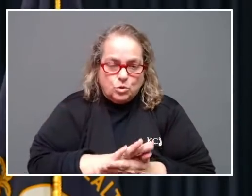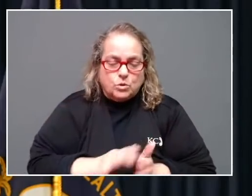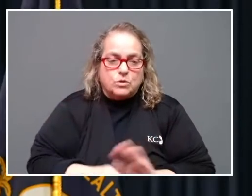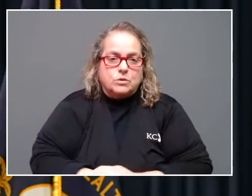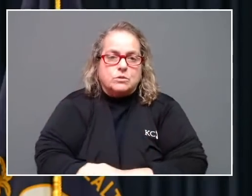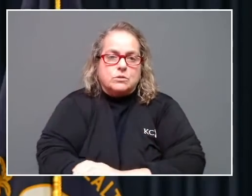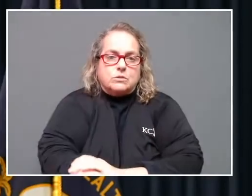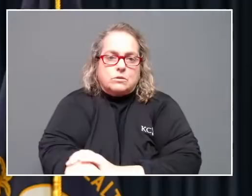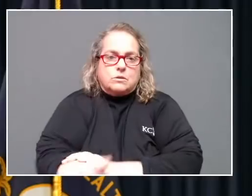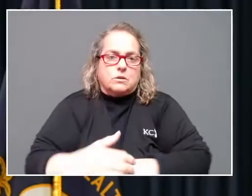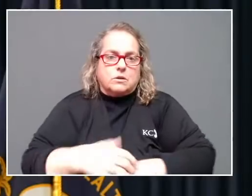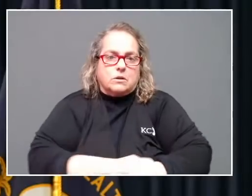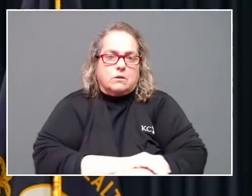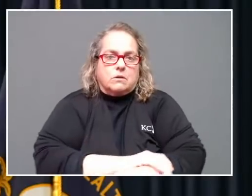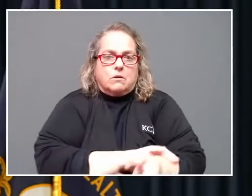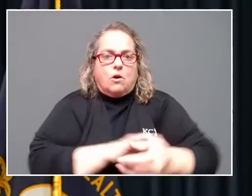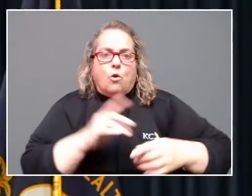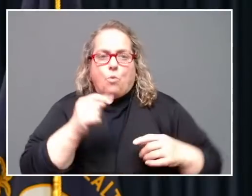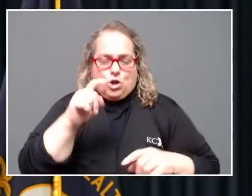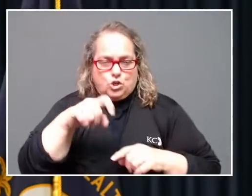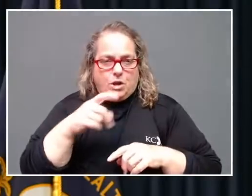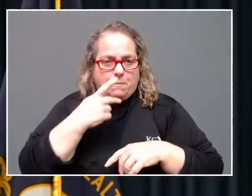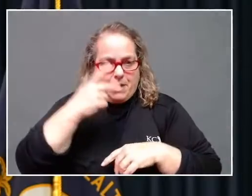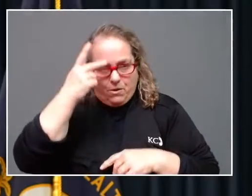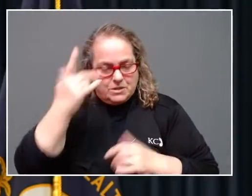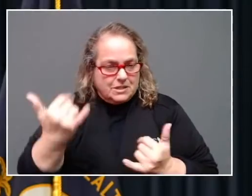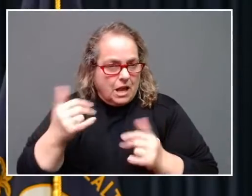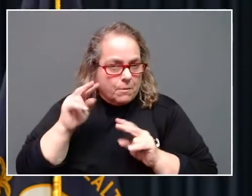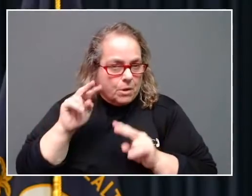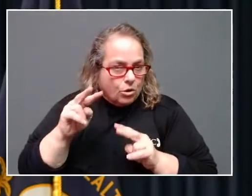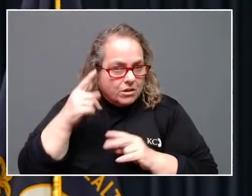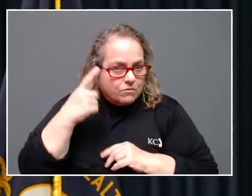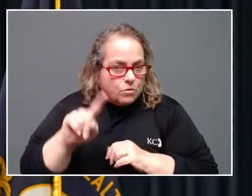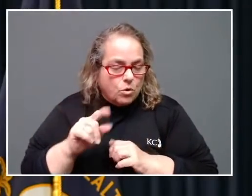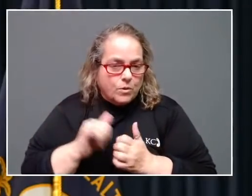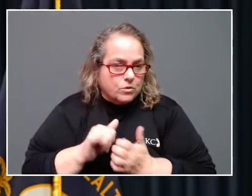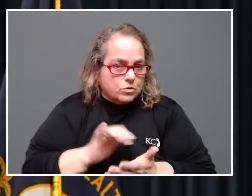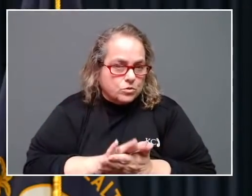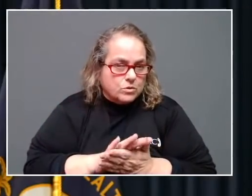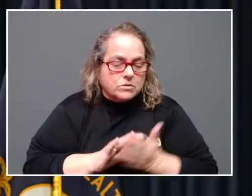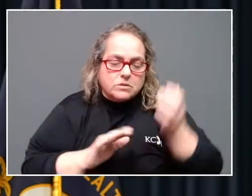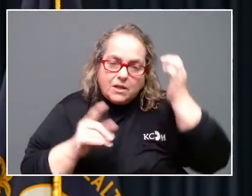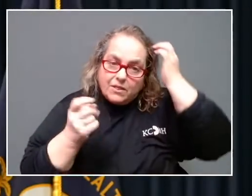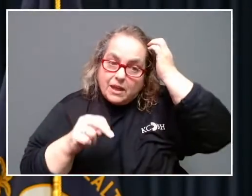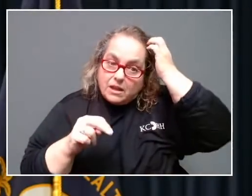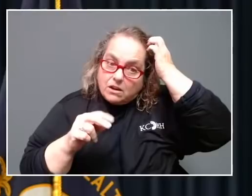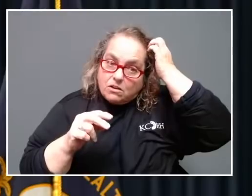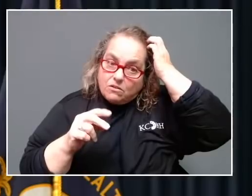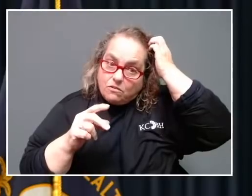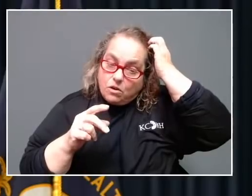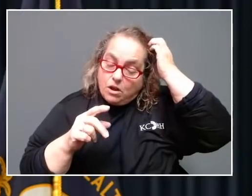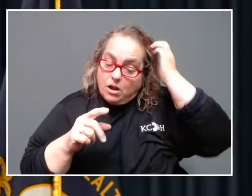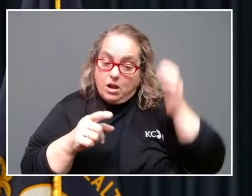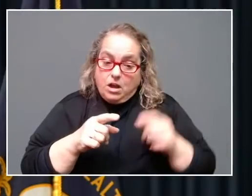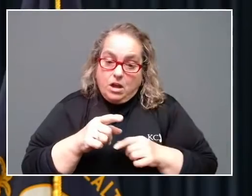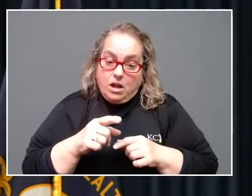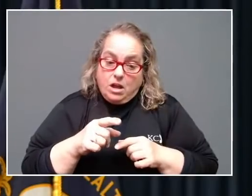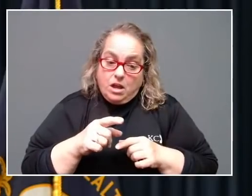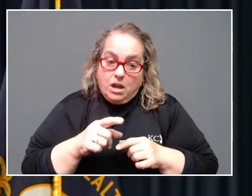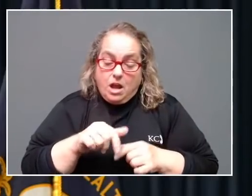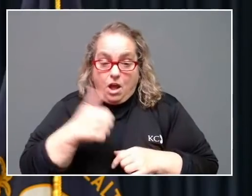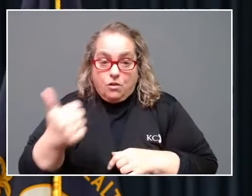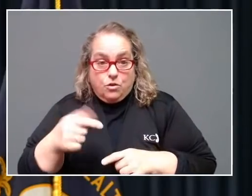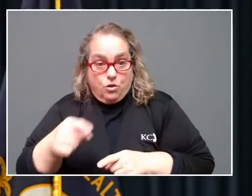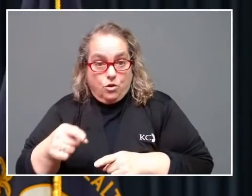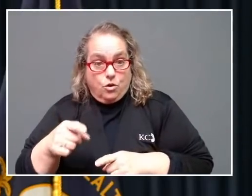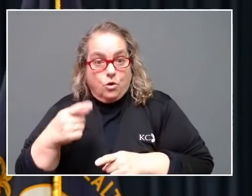should parents be looking at when they make decisions on sending their kids to school? And then are either of you concerned, or do you think it's a good thing to Pfizer pull back on the